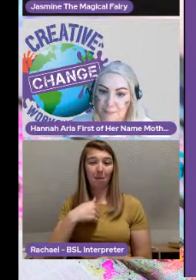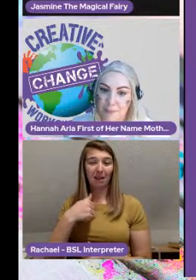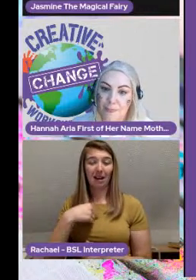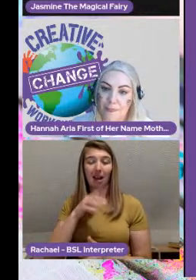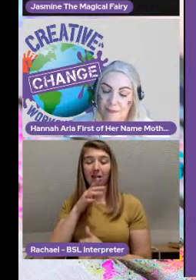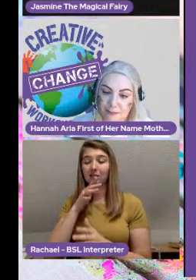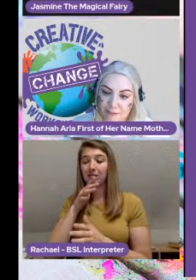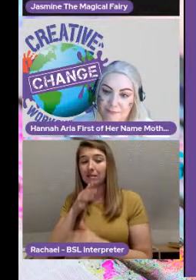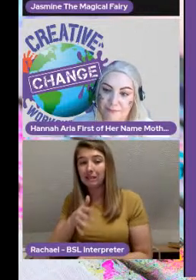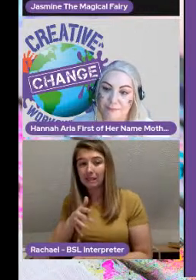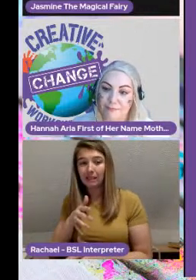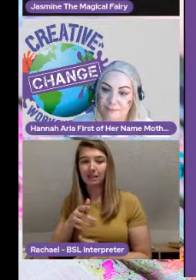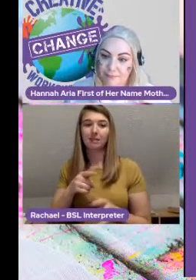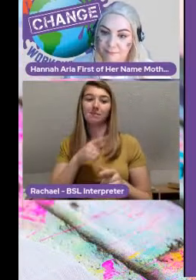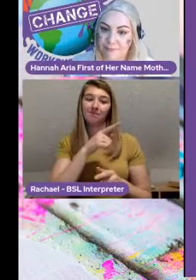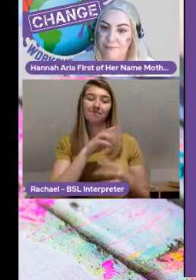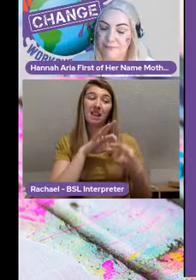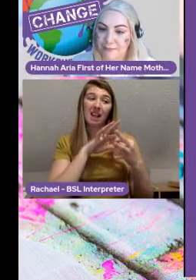all-you-can-eat idea.